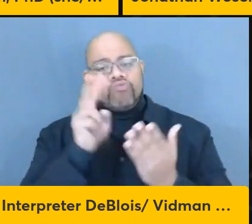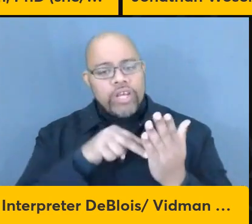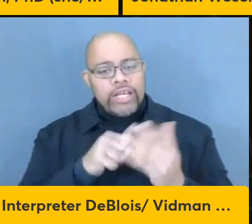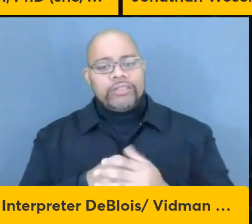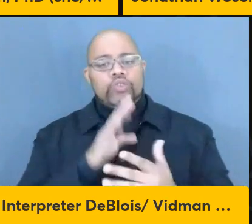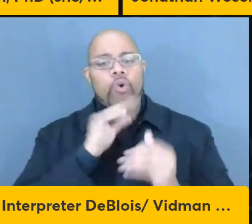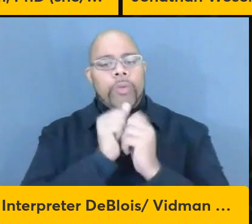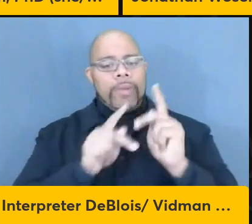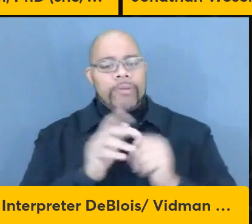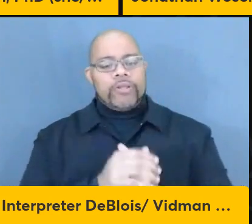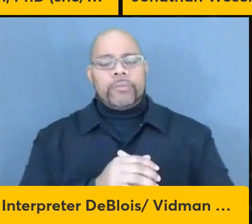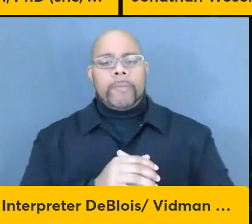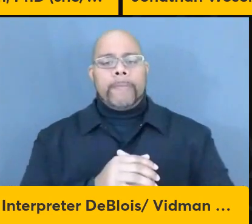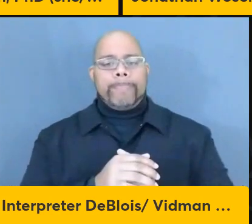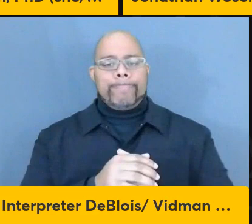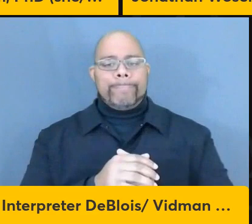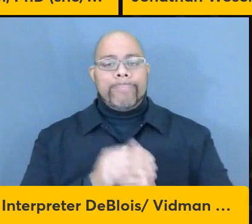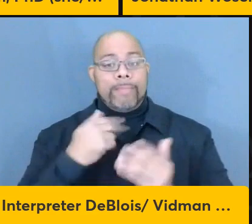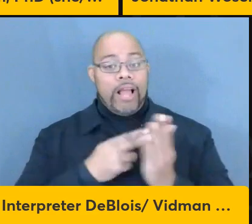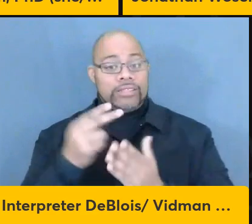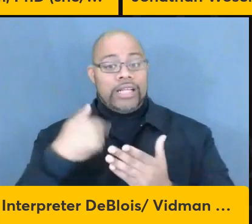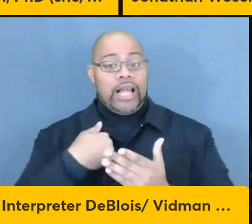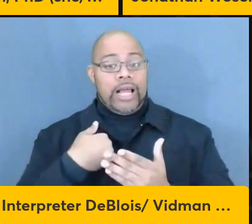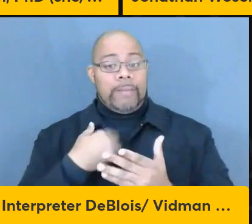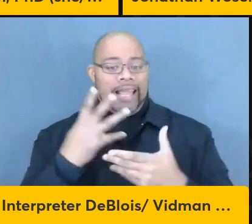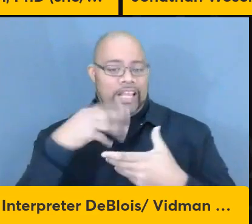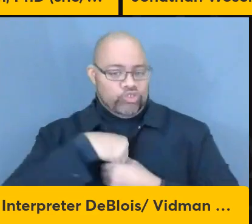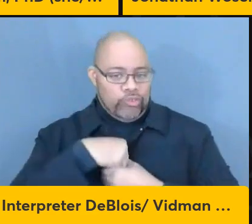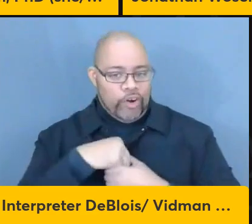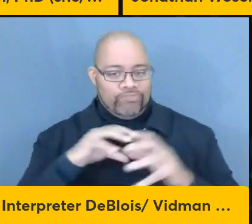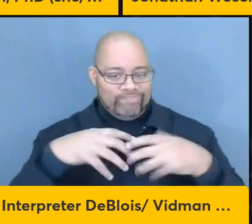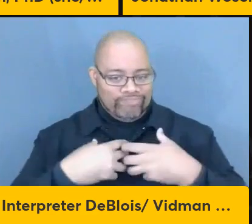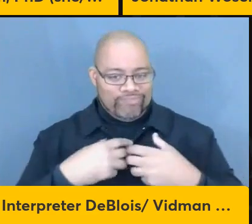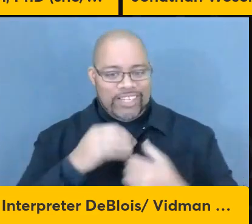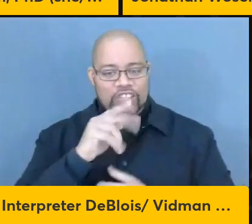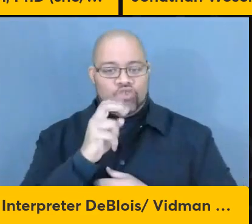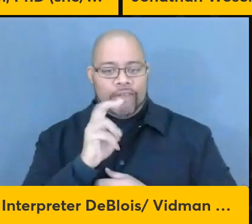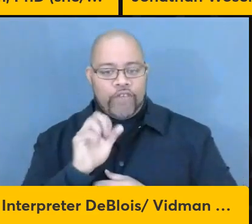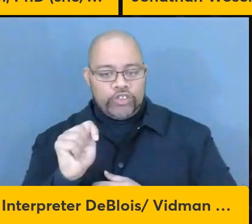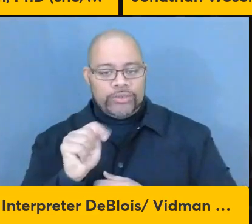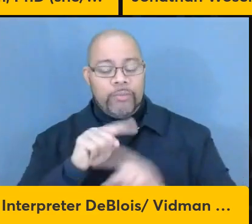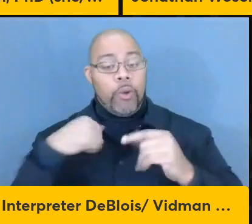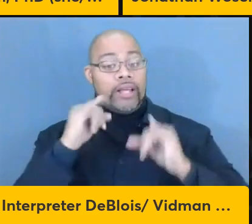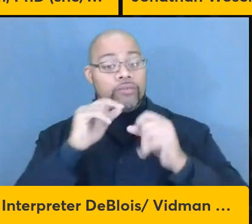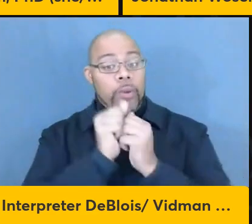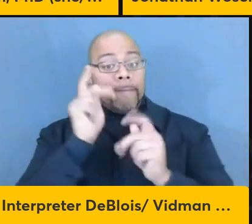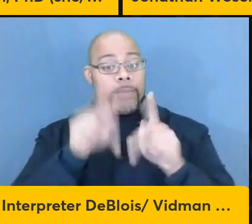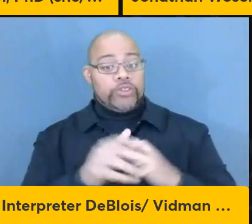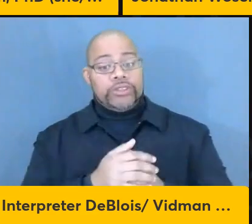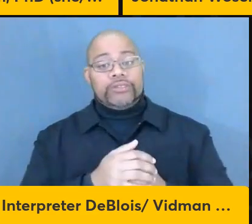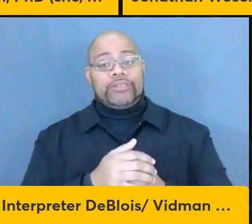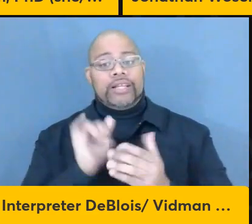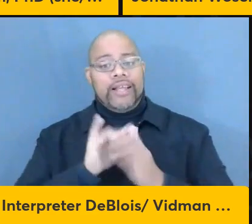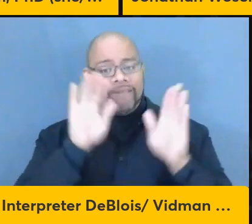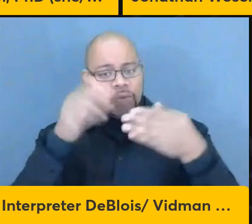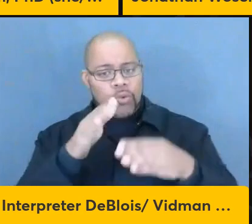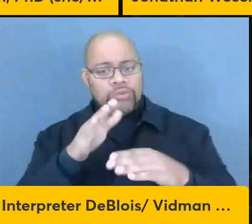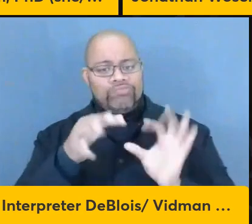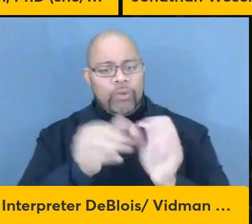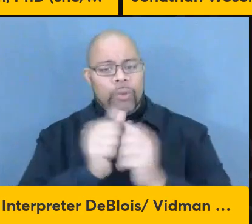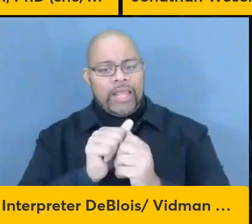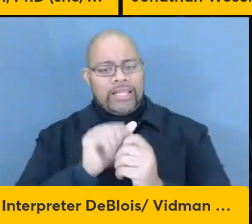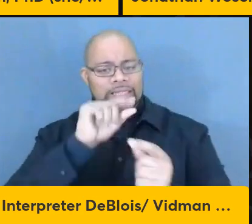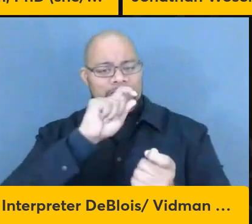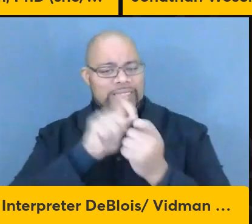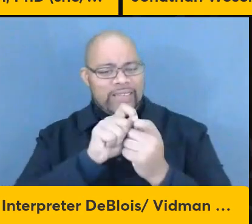talking with people. You know, I'm an introvert, but when I'm having an interview with somebody that's sort of focused around a particular